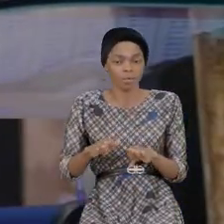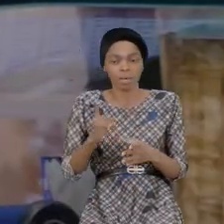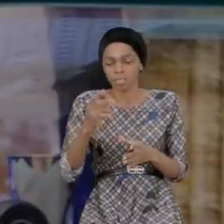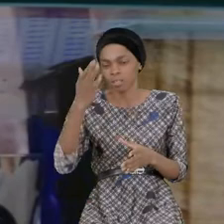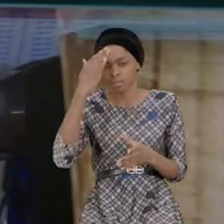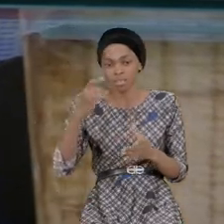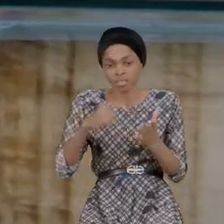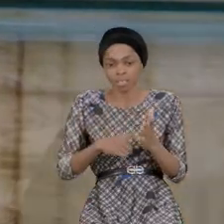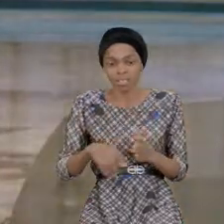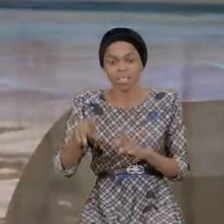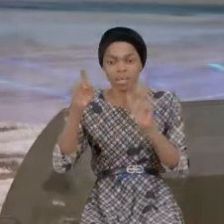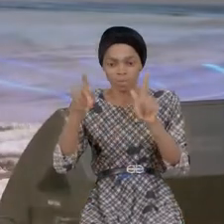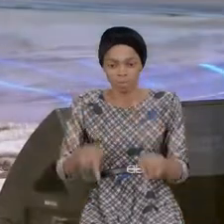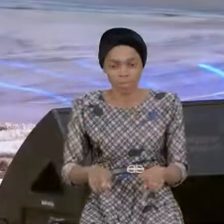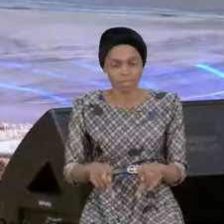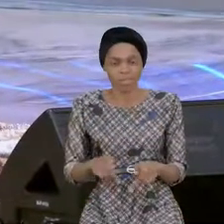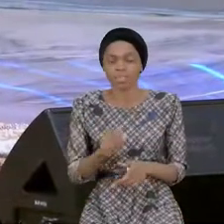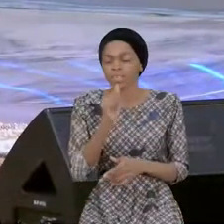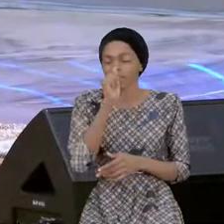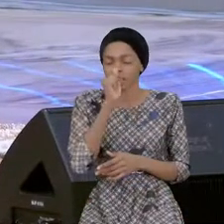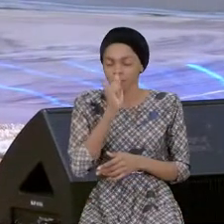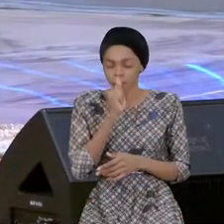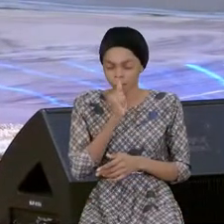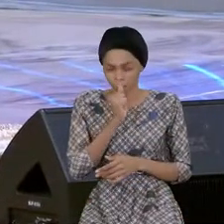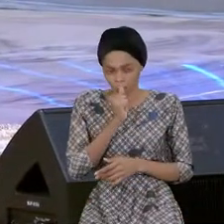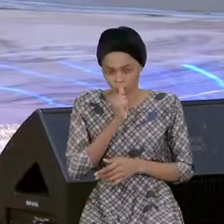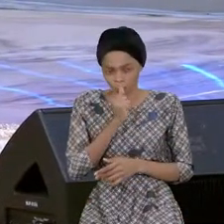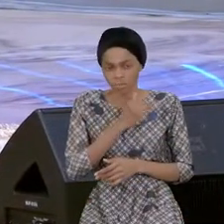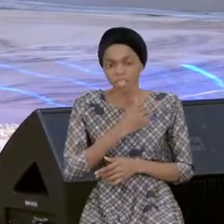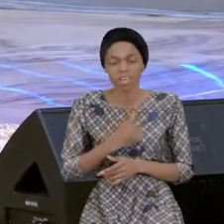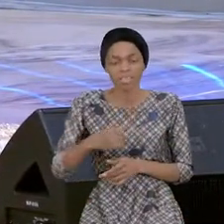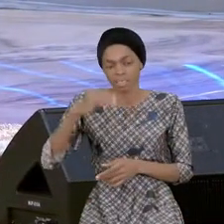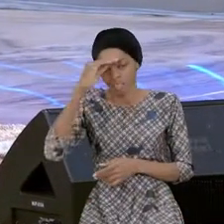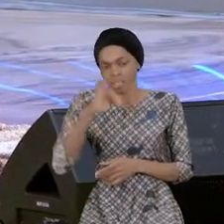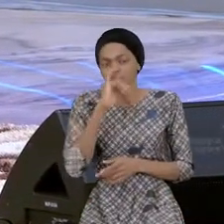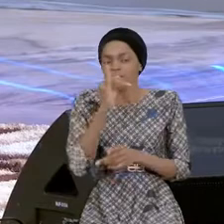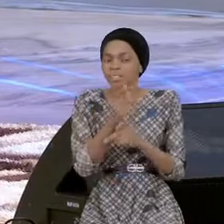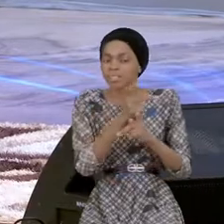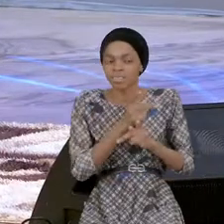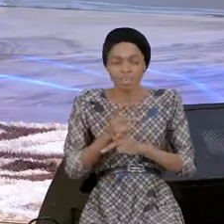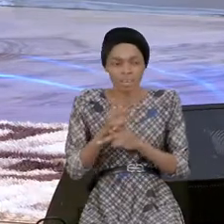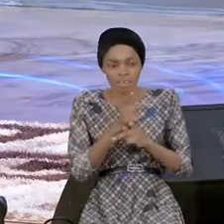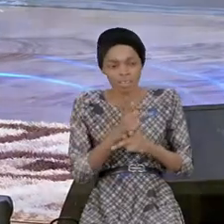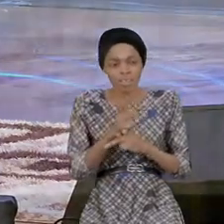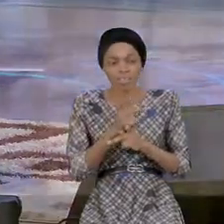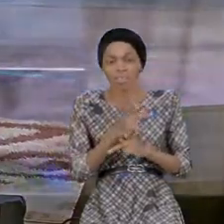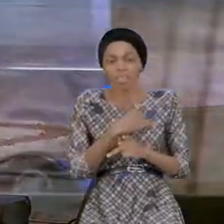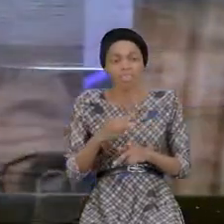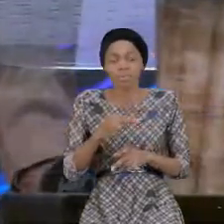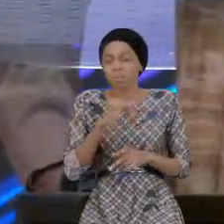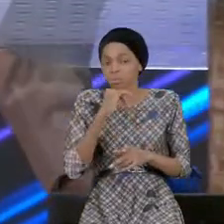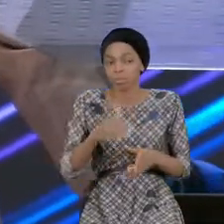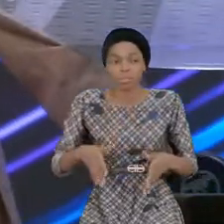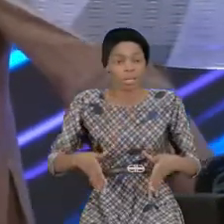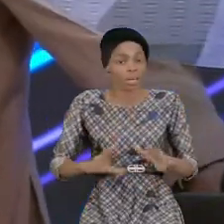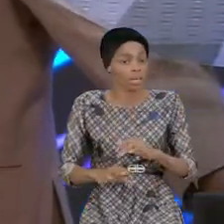person suffereth long and is kind. He remains kind. He doesn't allow